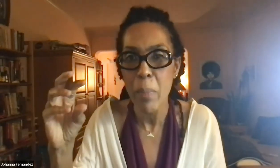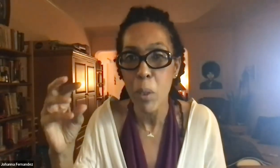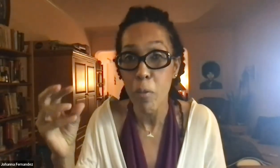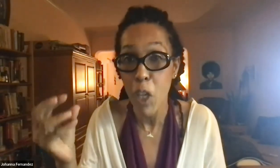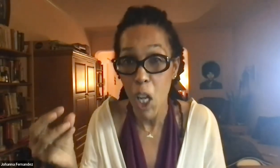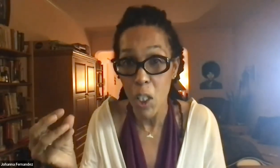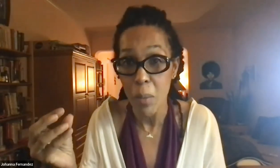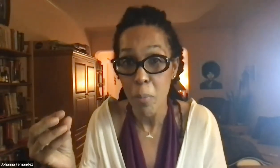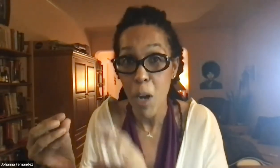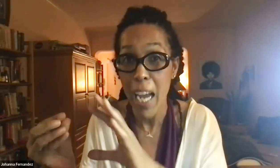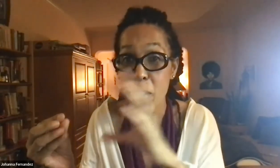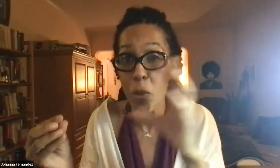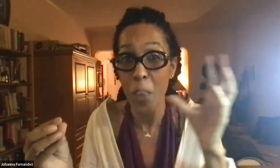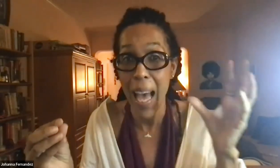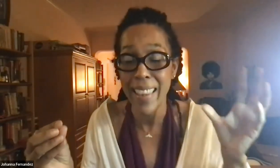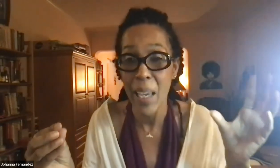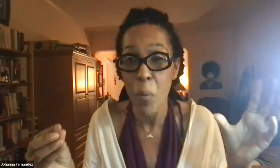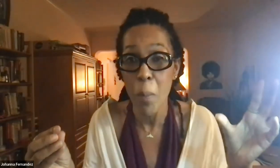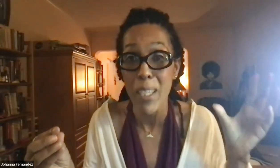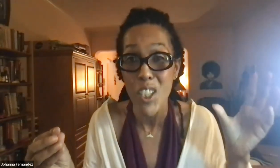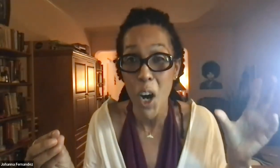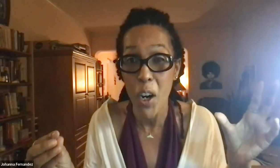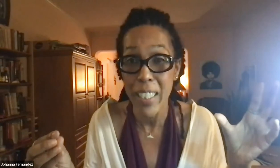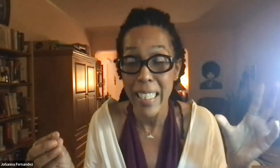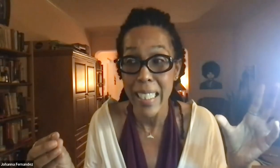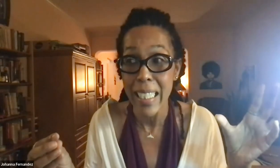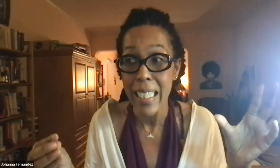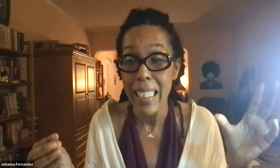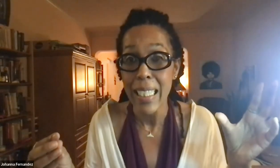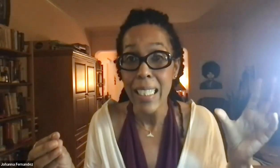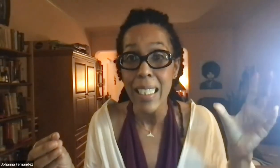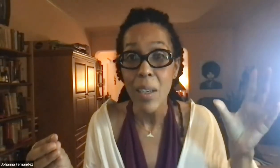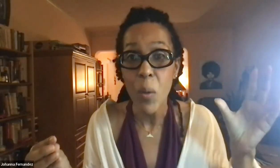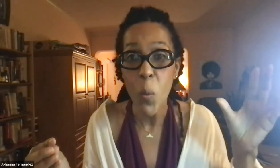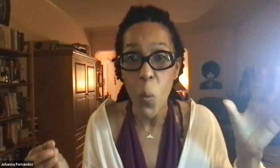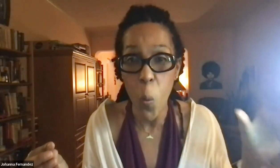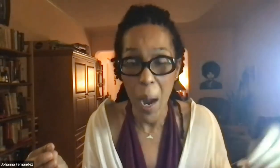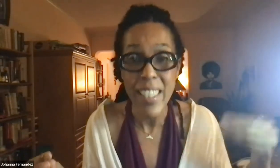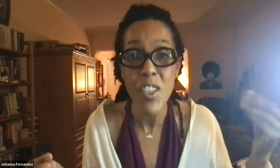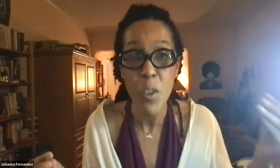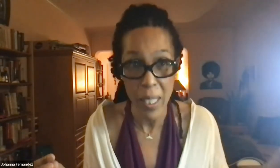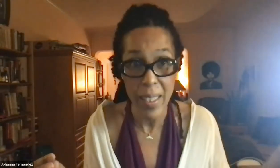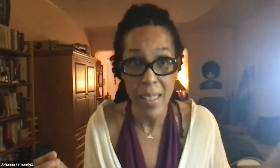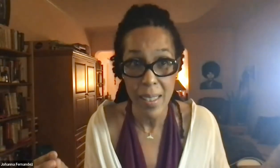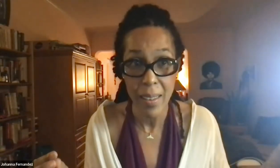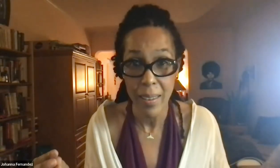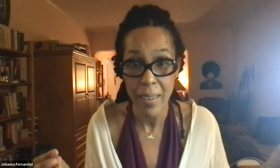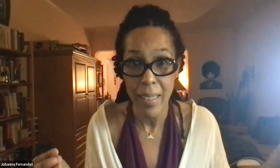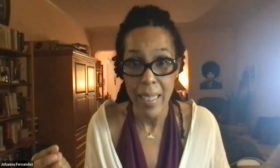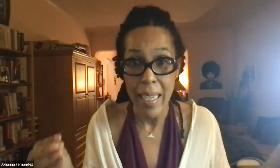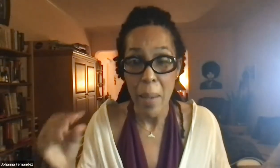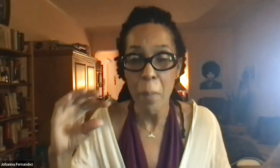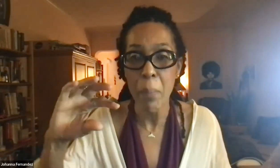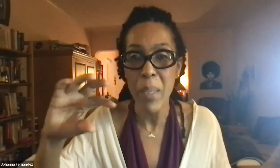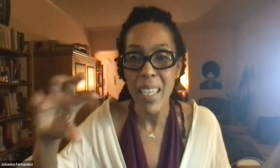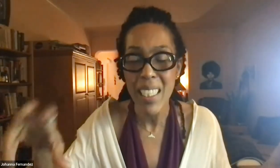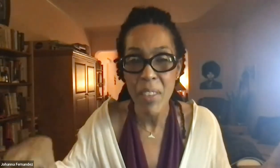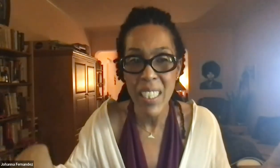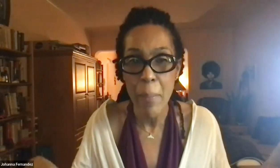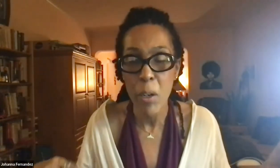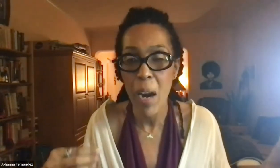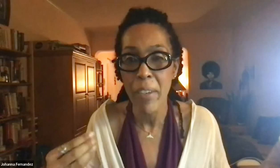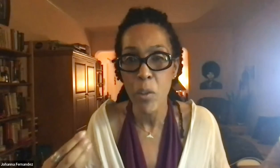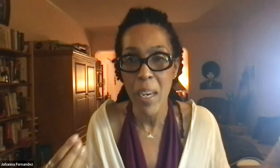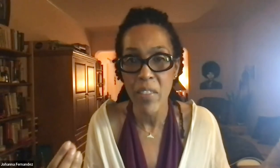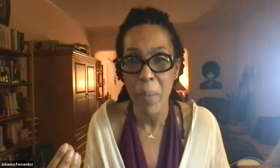majority people of color. Prior to that, they were majority white students. But because